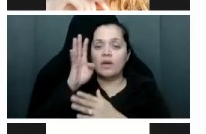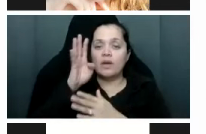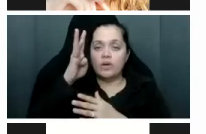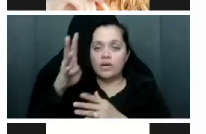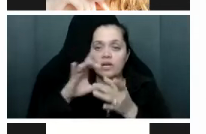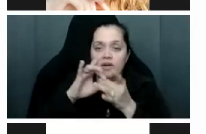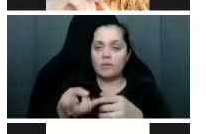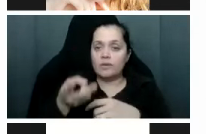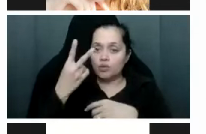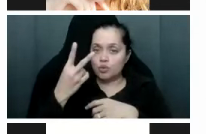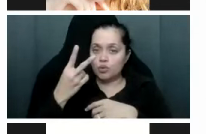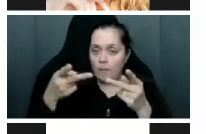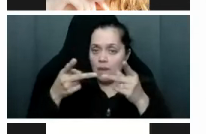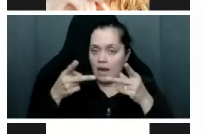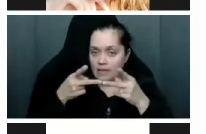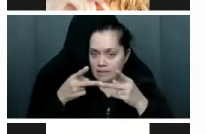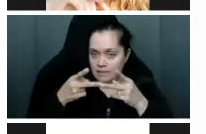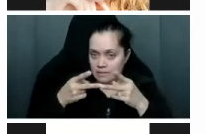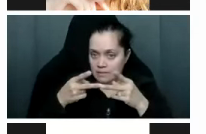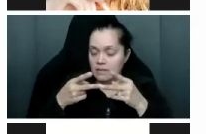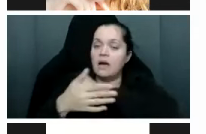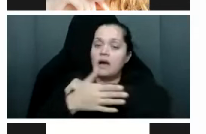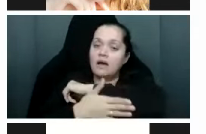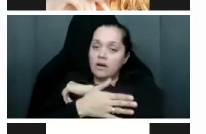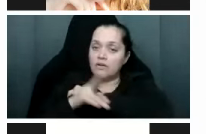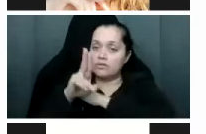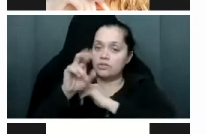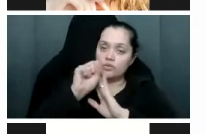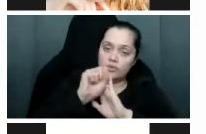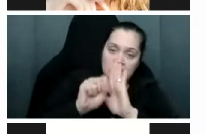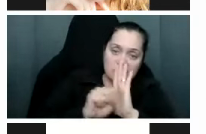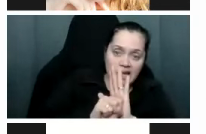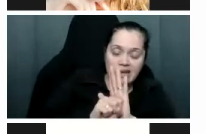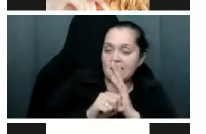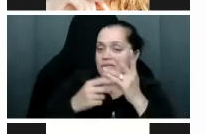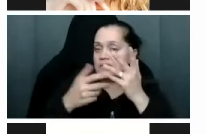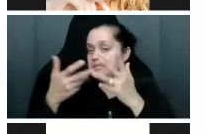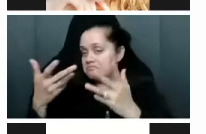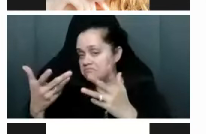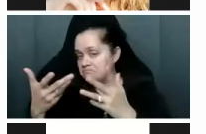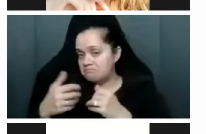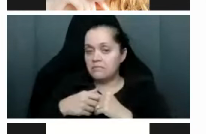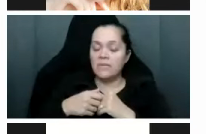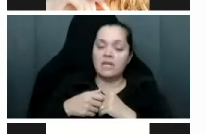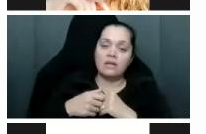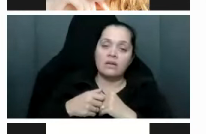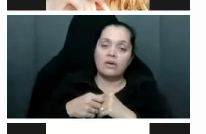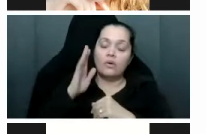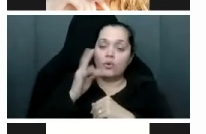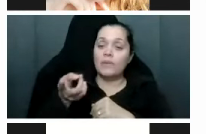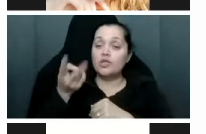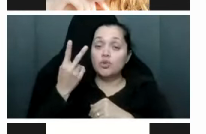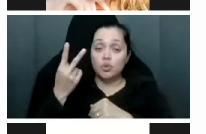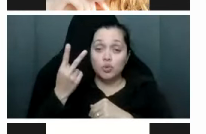2 places, countries, US states, Canadian provinces, territories. You're going to do 2 of